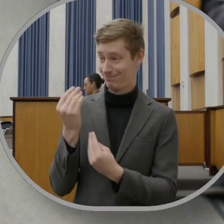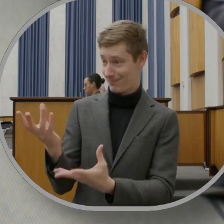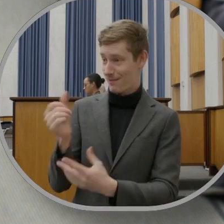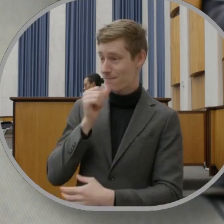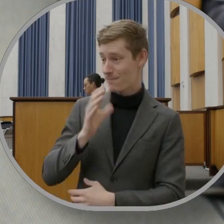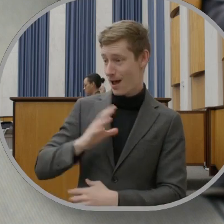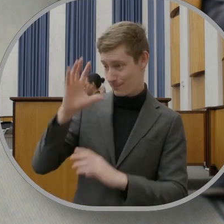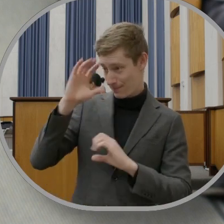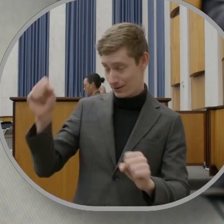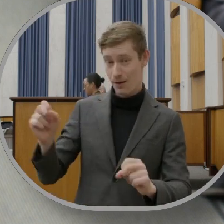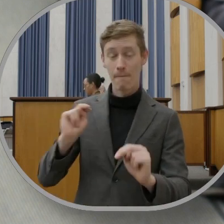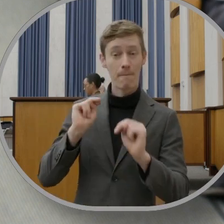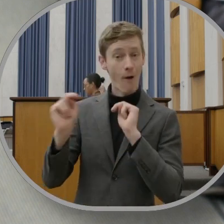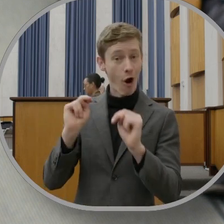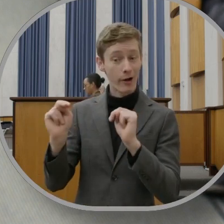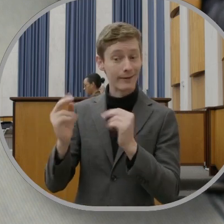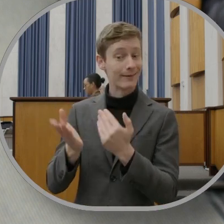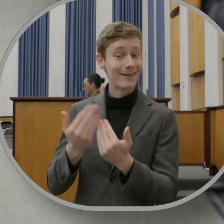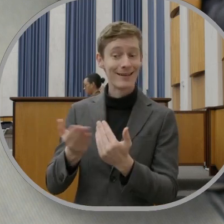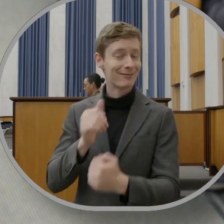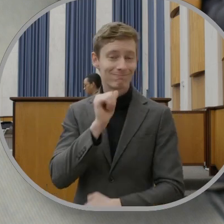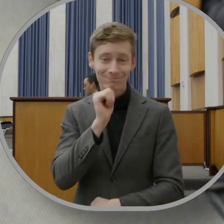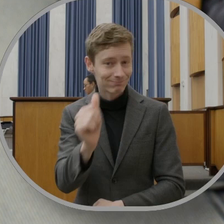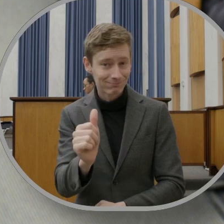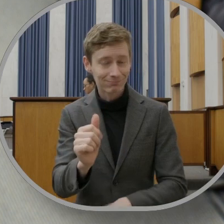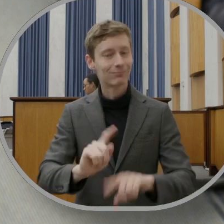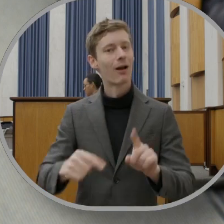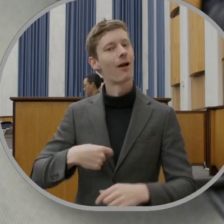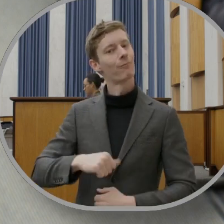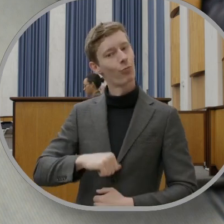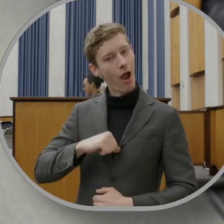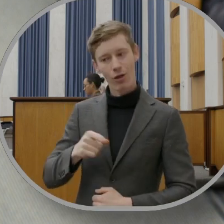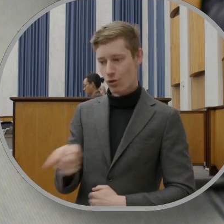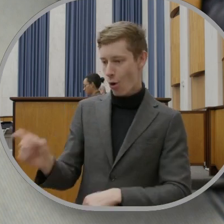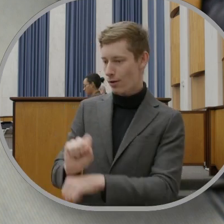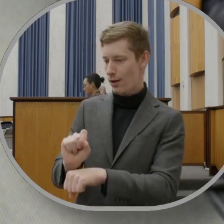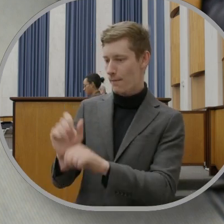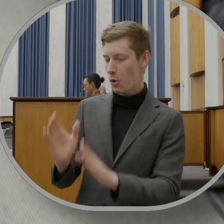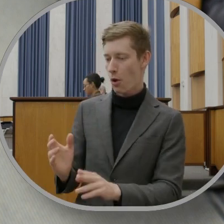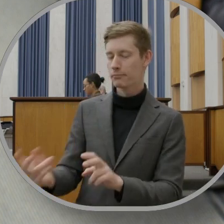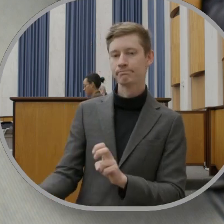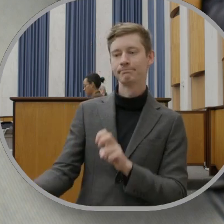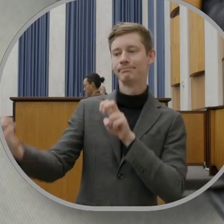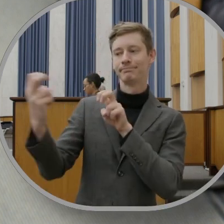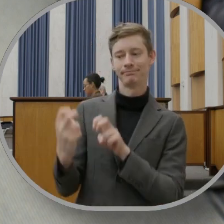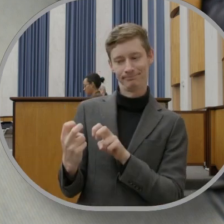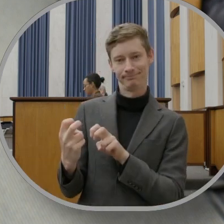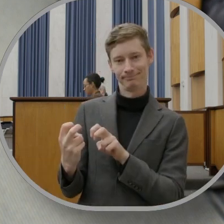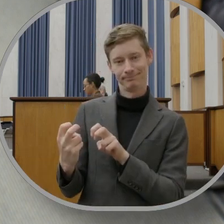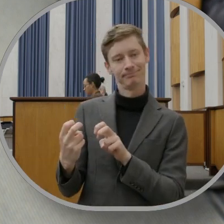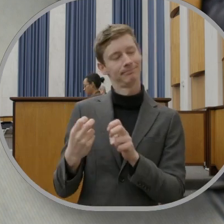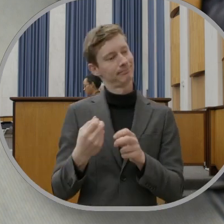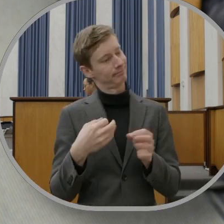not always easy. But I'm proud to have our employees at the table and for them to have a voice in how we operate and